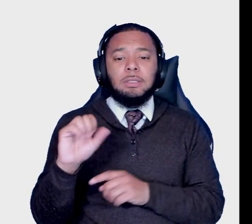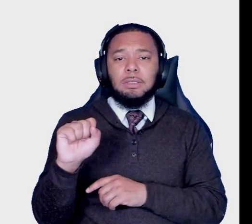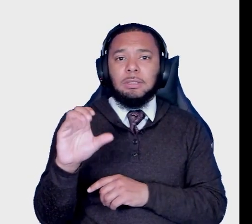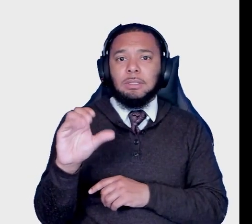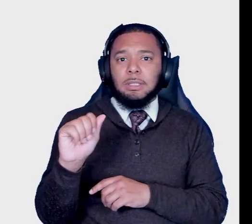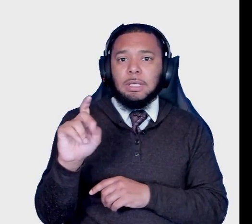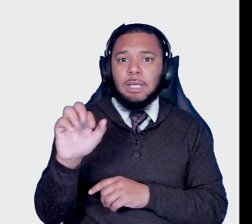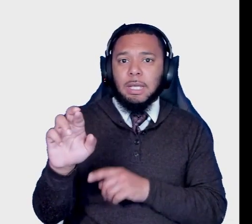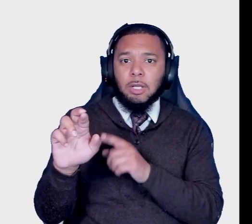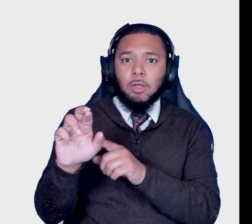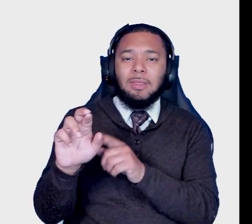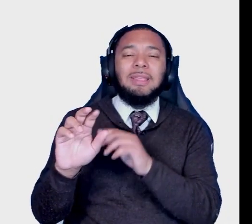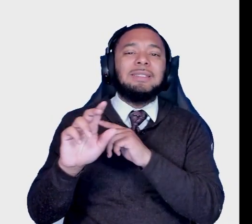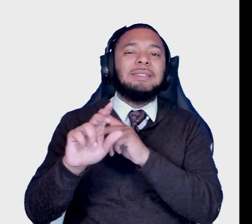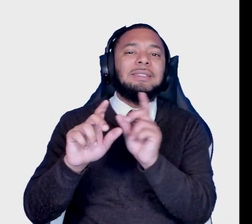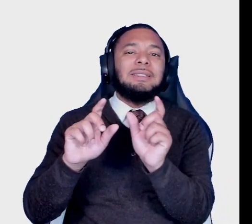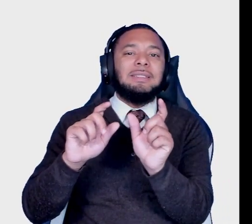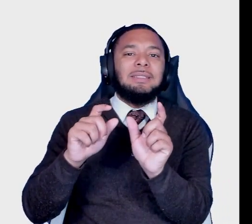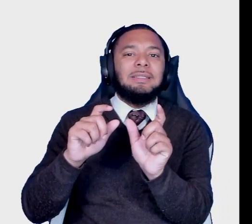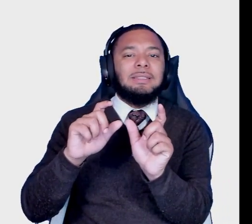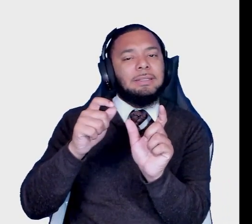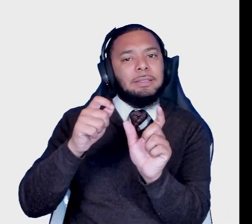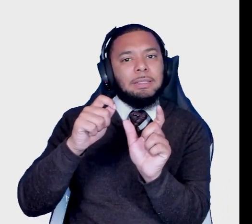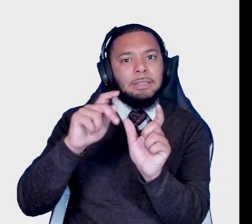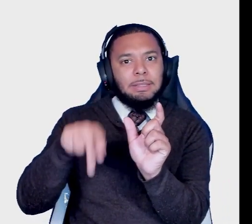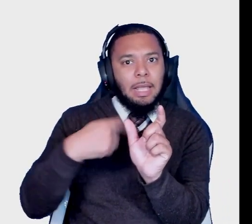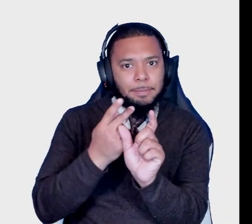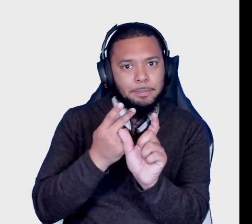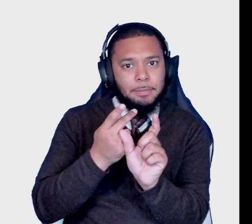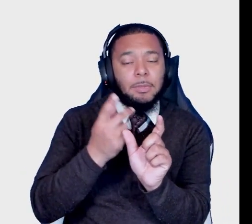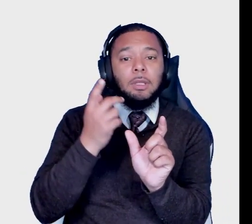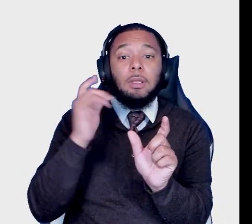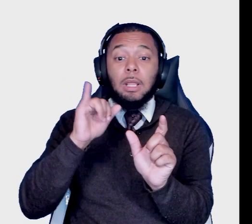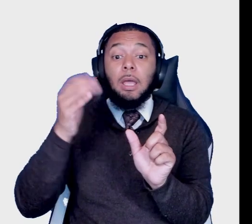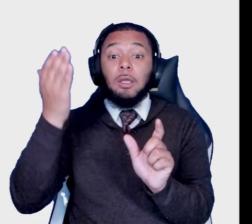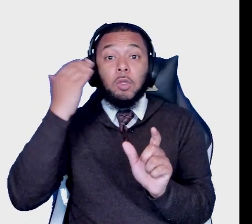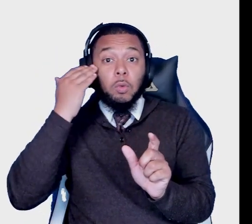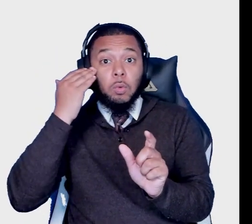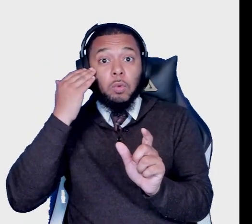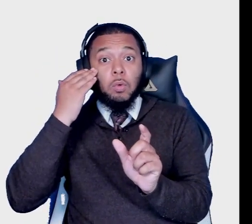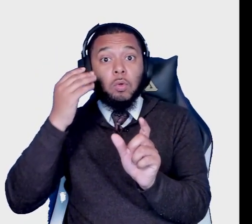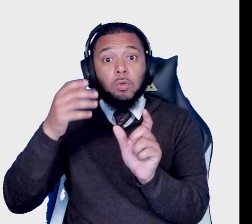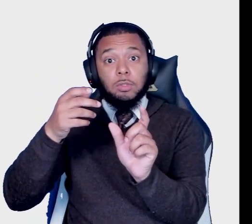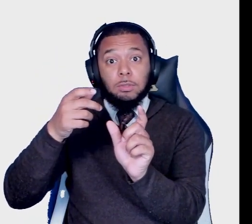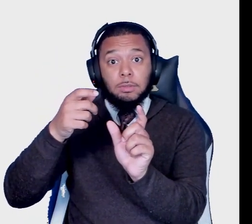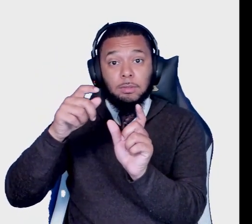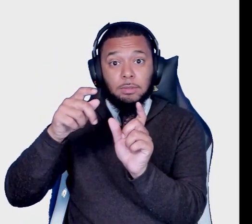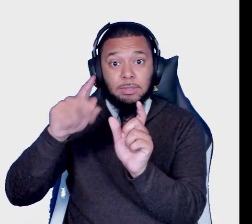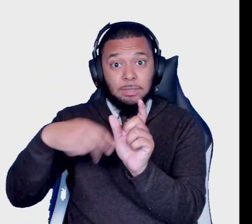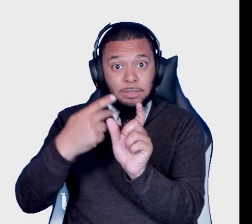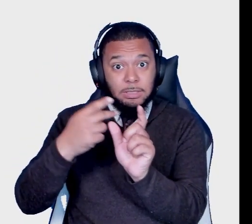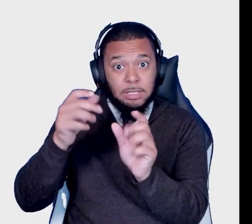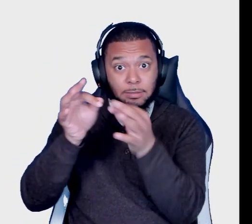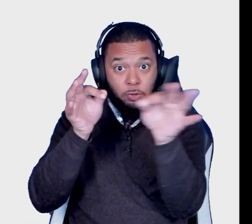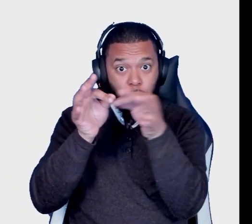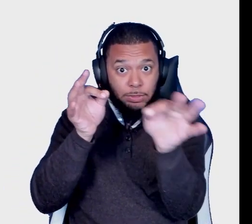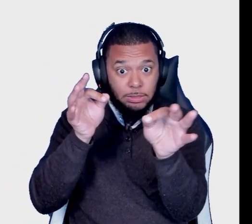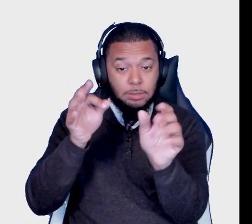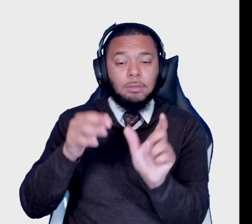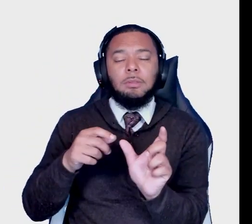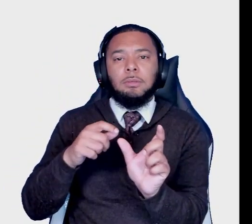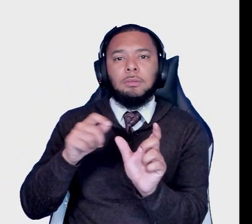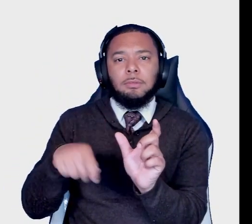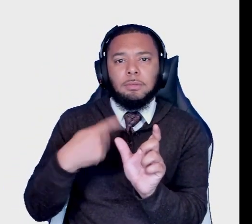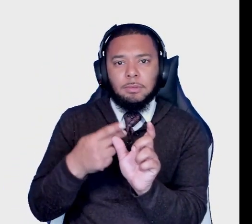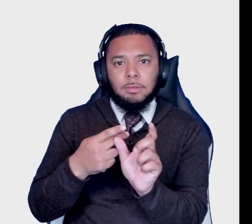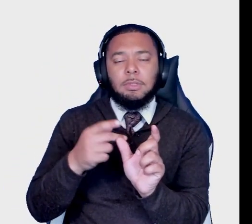the type, of the data type. Just like I use string here, scanner is the data type here. The variable